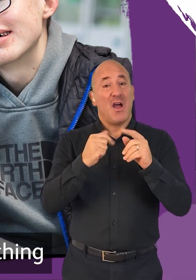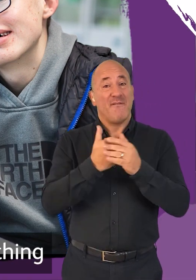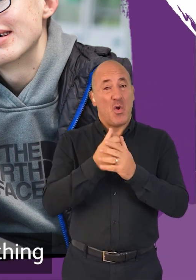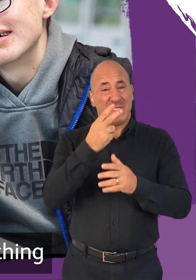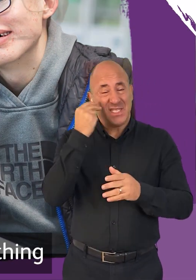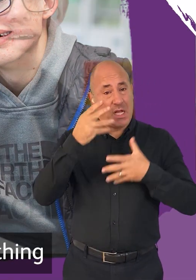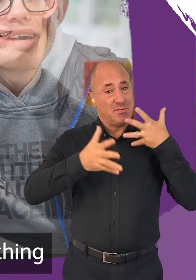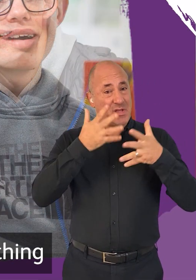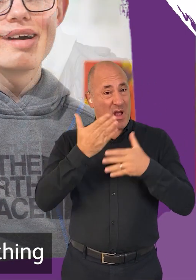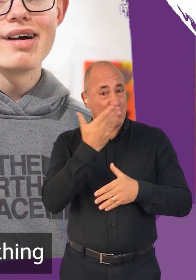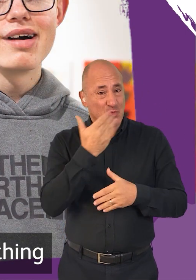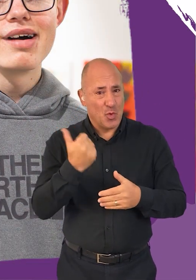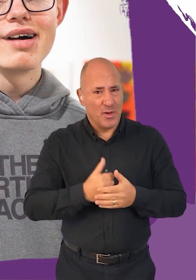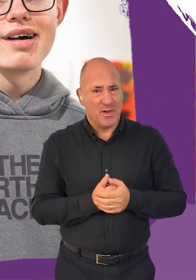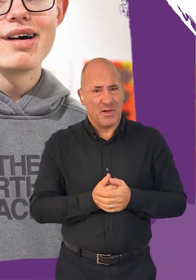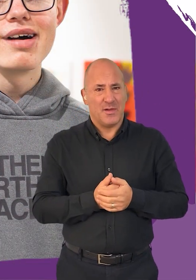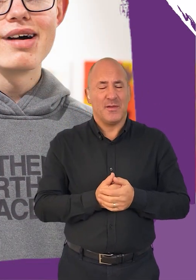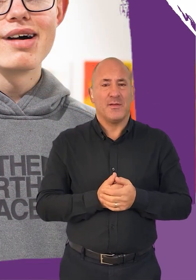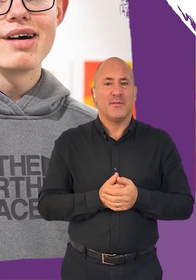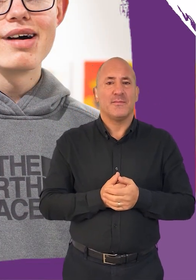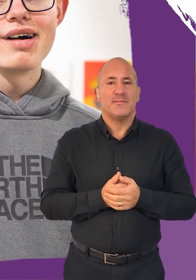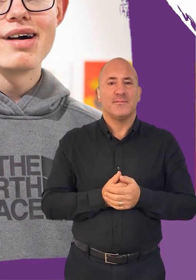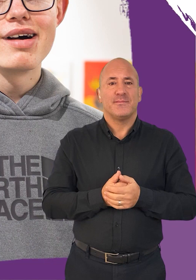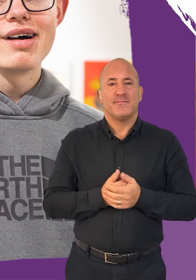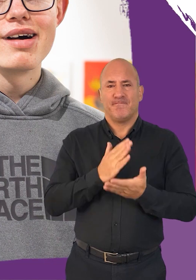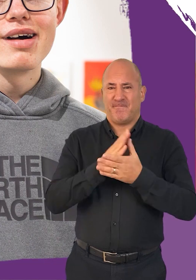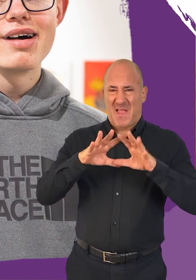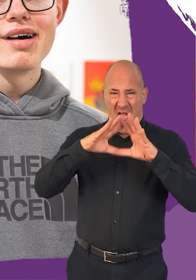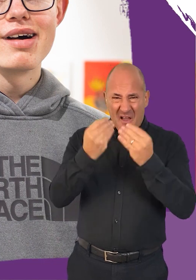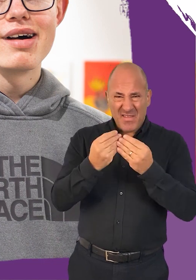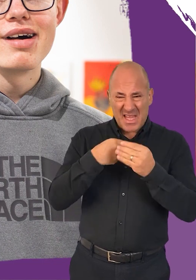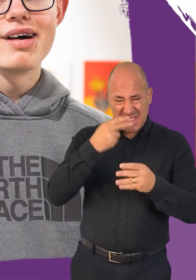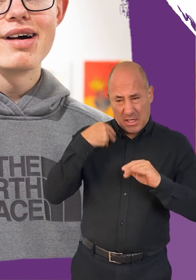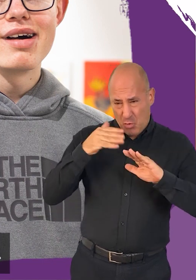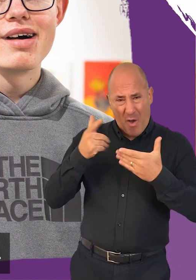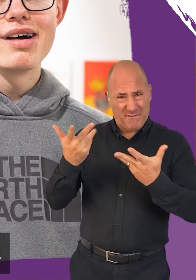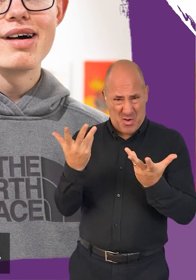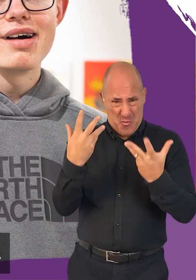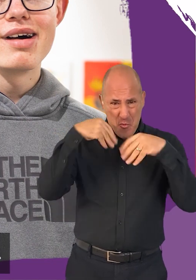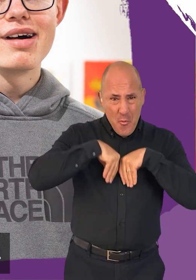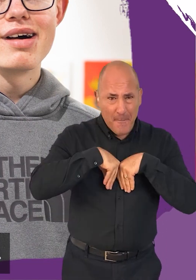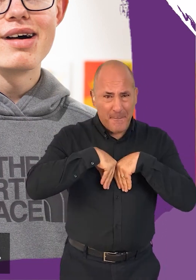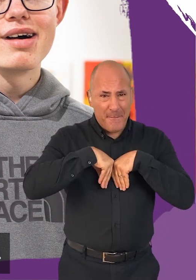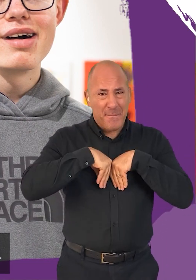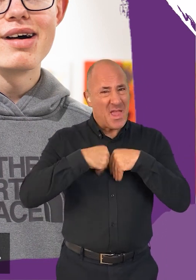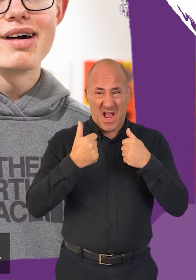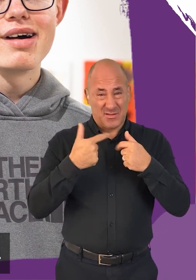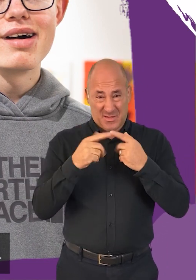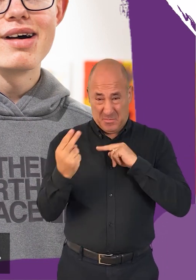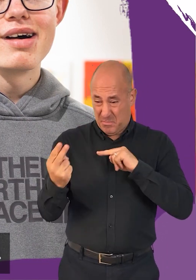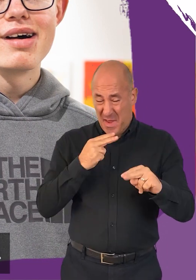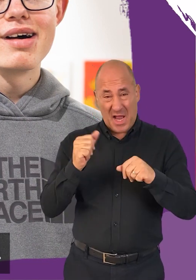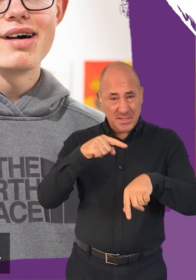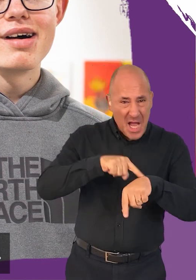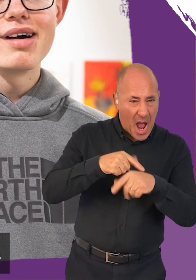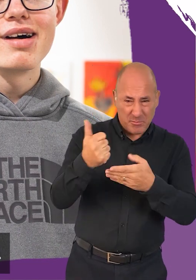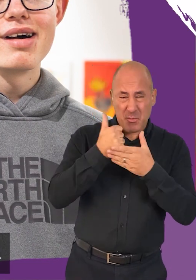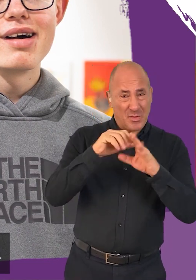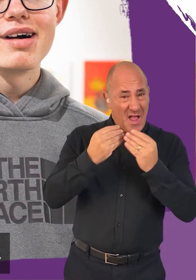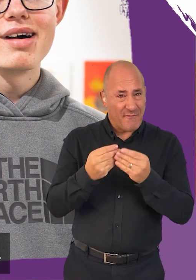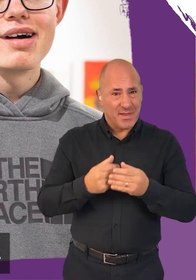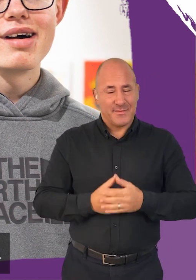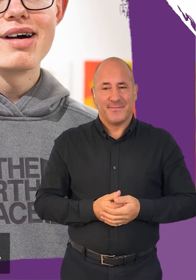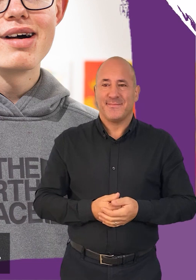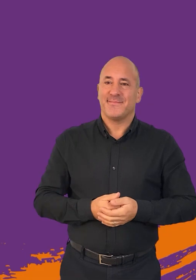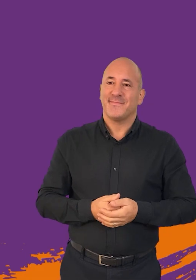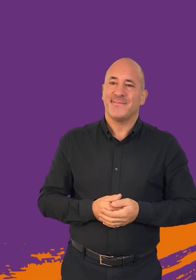George has made the most out of everything Sense has to offer and has gone above and beyond by giving back his time and support.